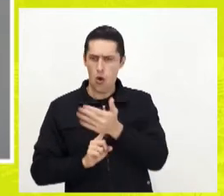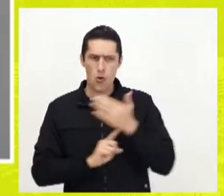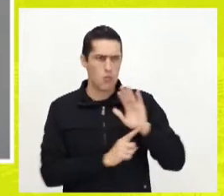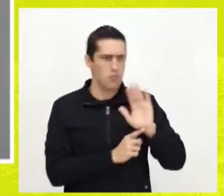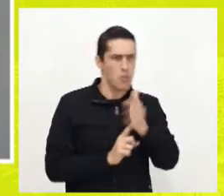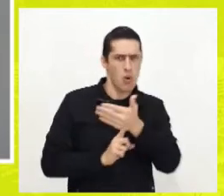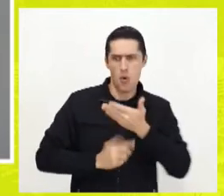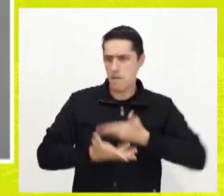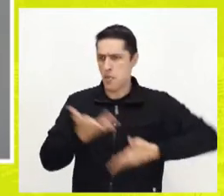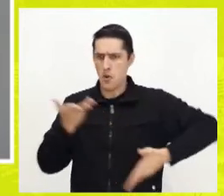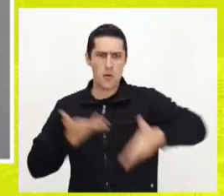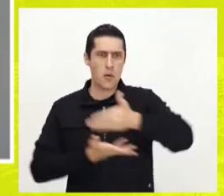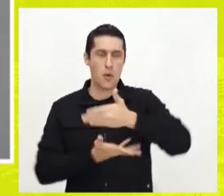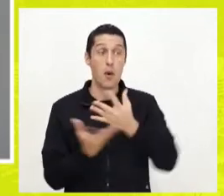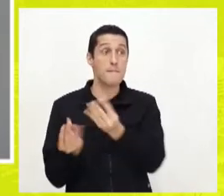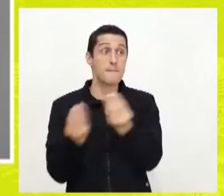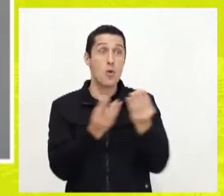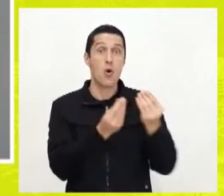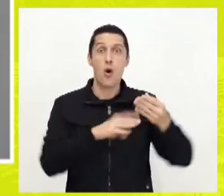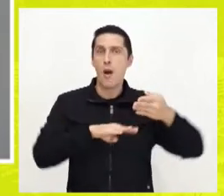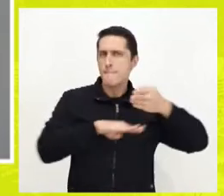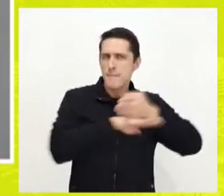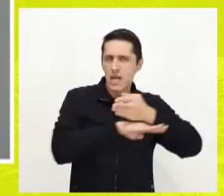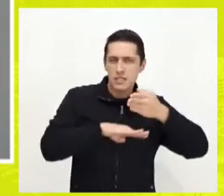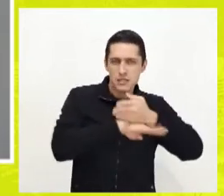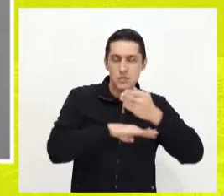collaboration in number of participants